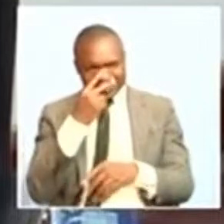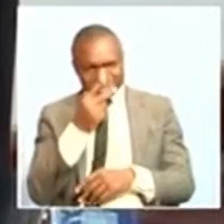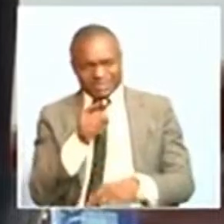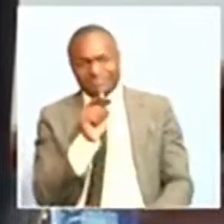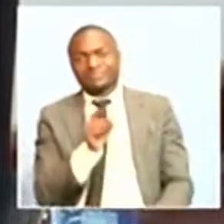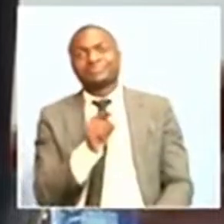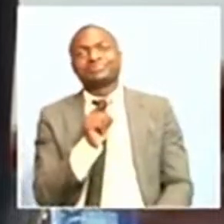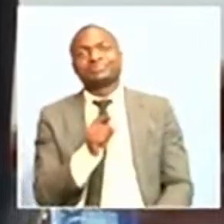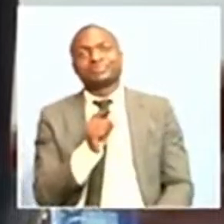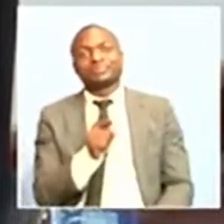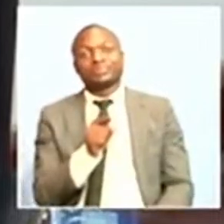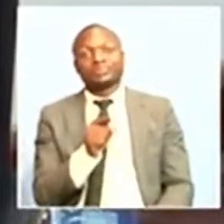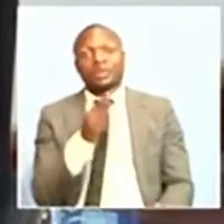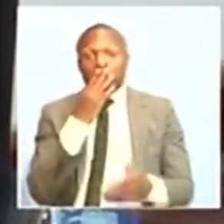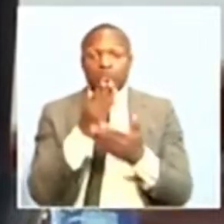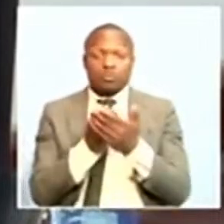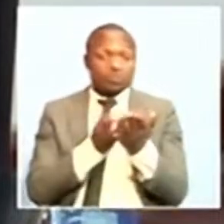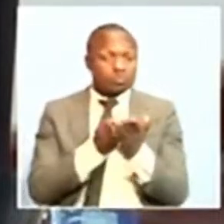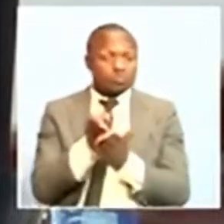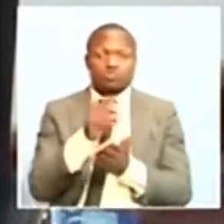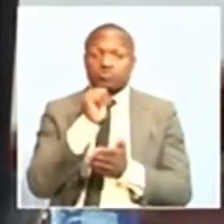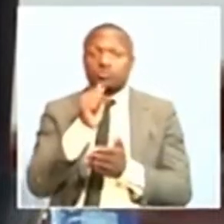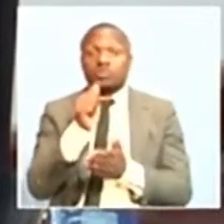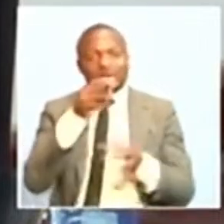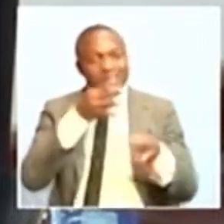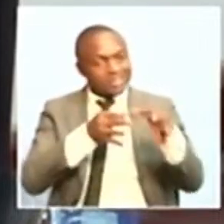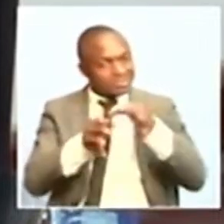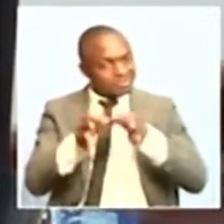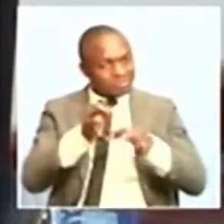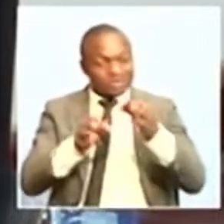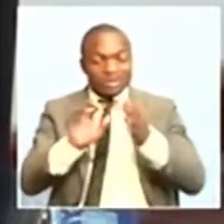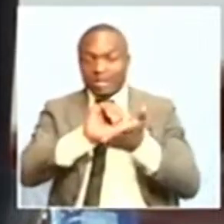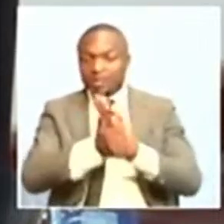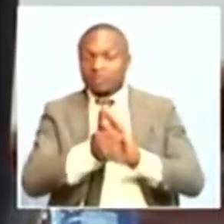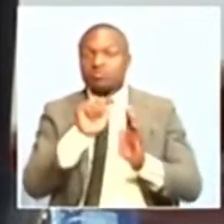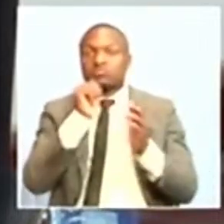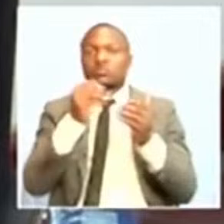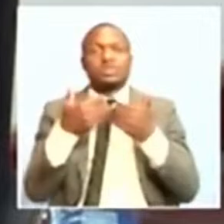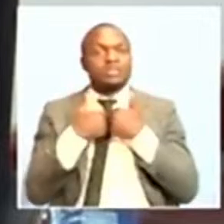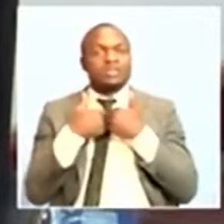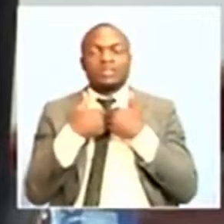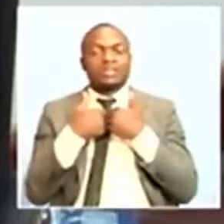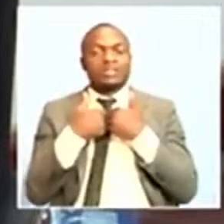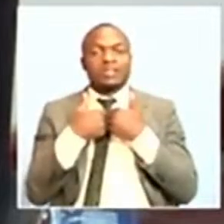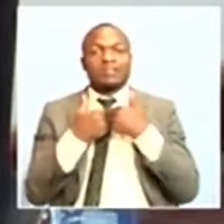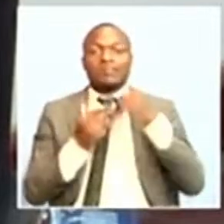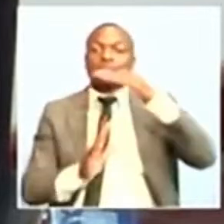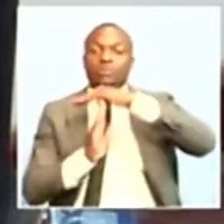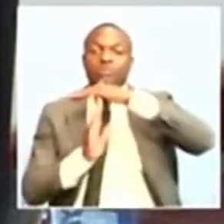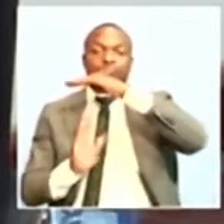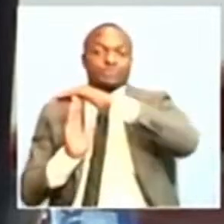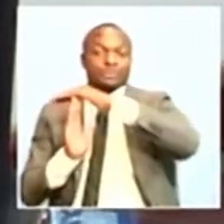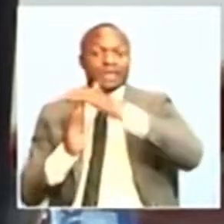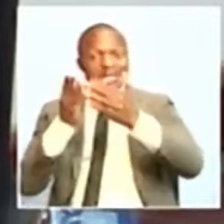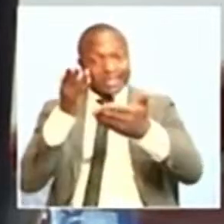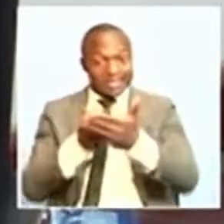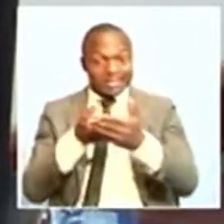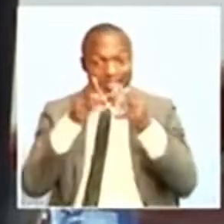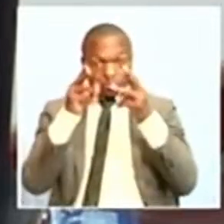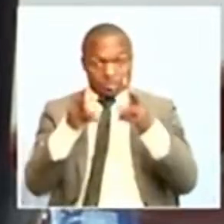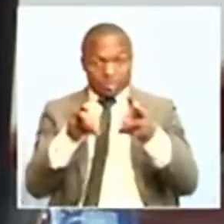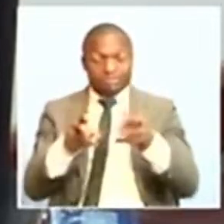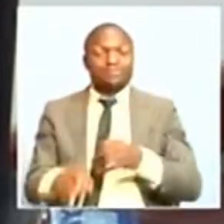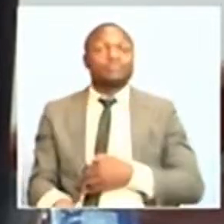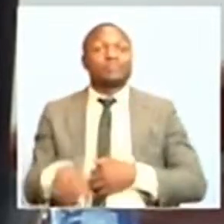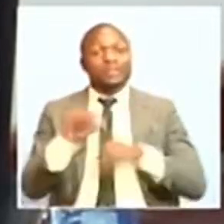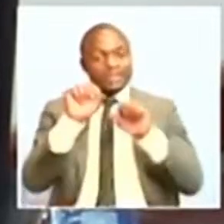that good faith is not defined in the Act. It doesn't have parameters. And in this regard,